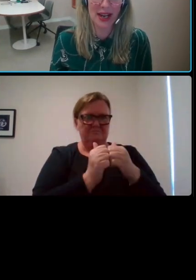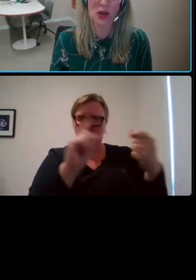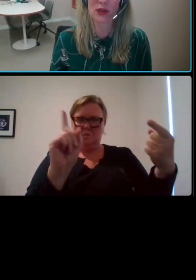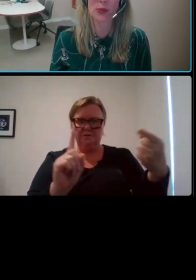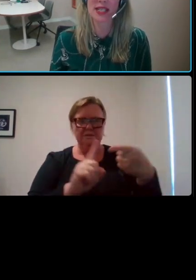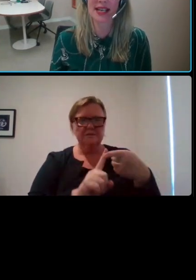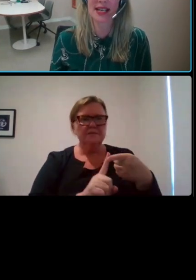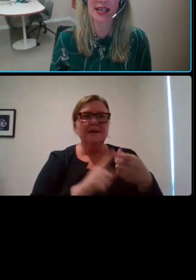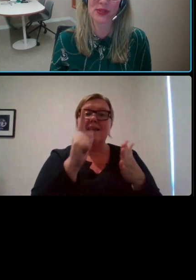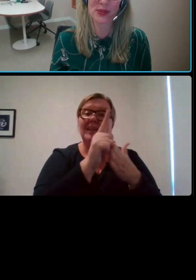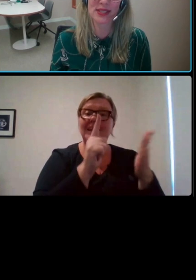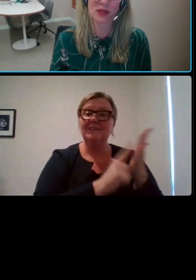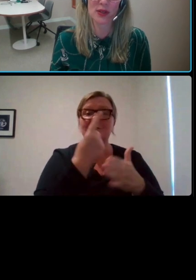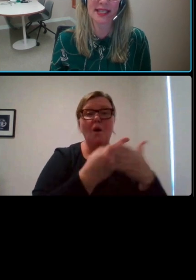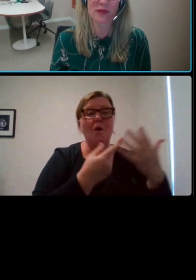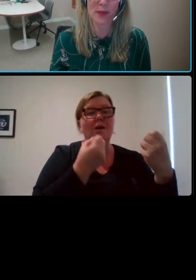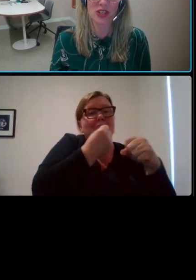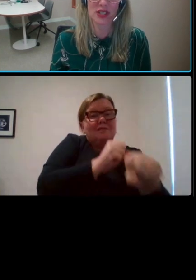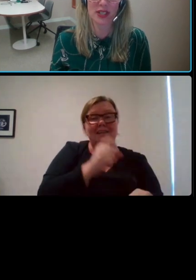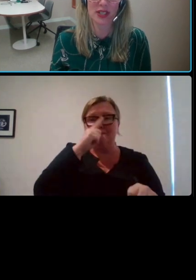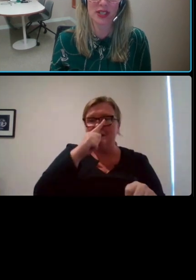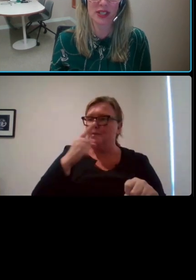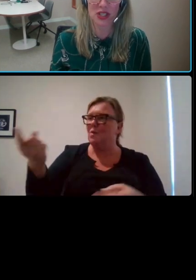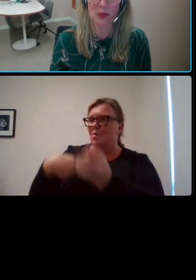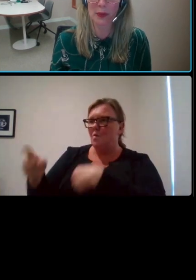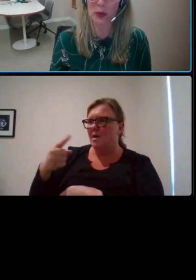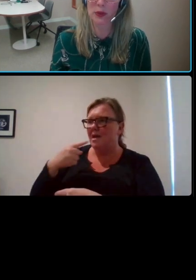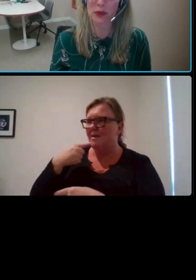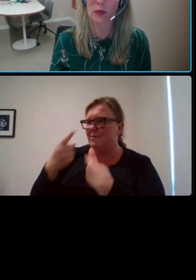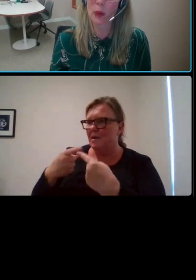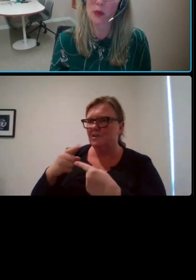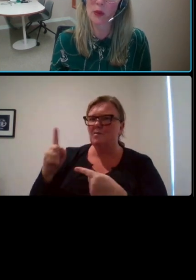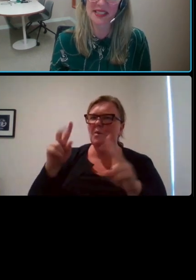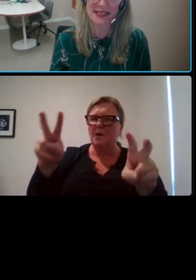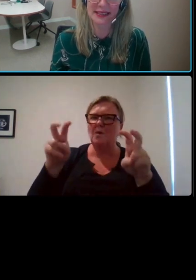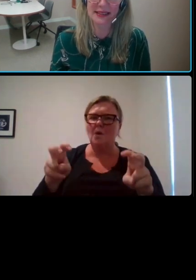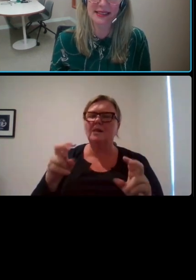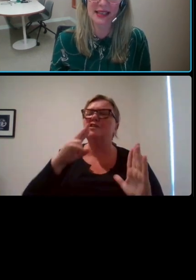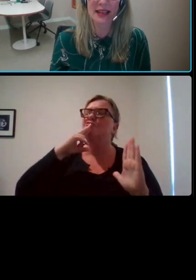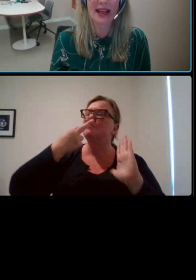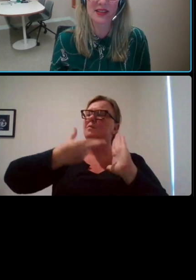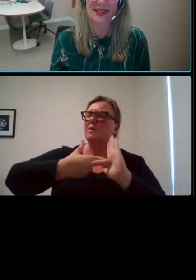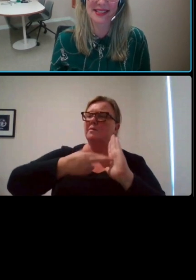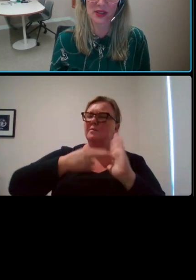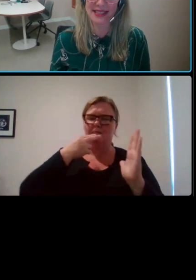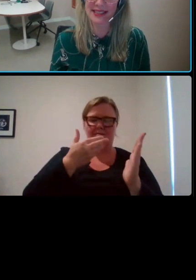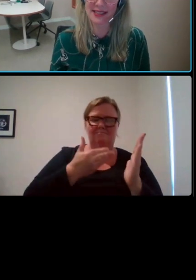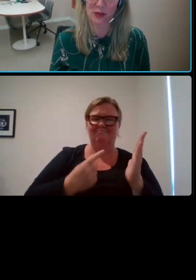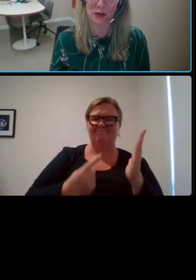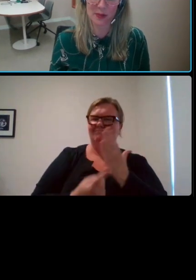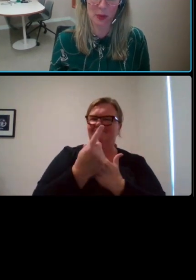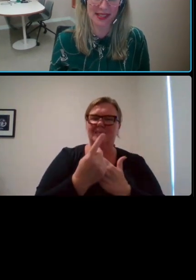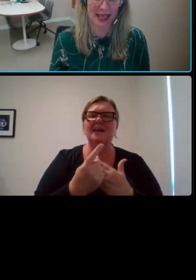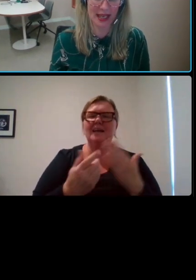the Aged Care Act only protects those who disclose information in relation to what we call reportable incidents under the